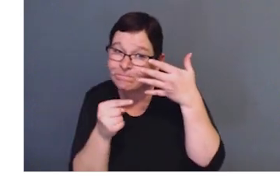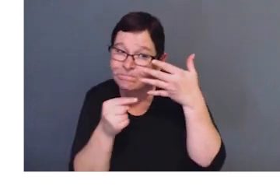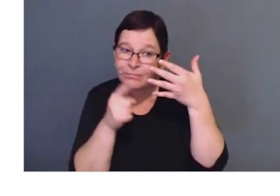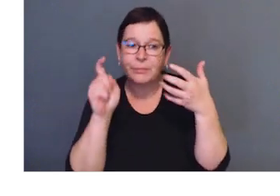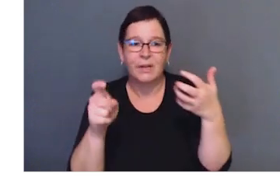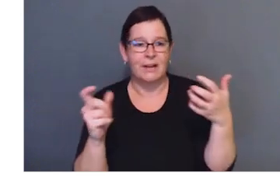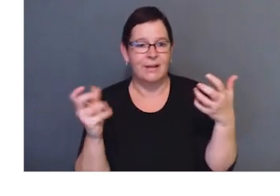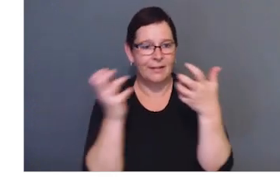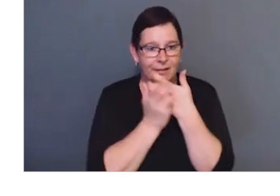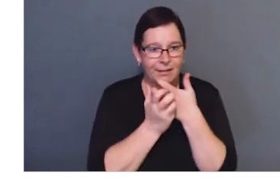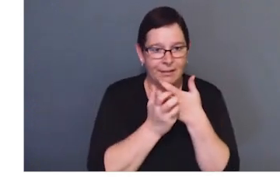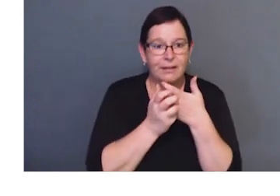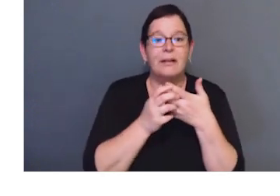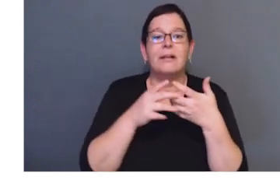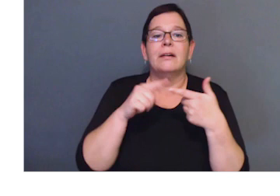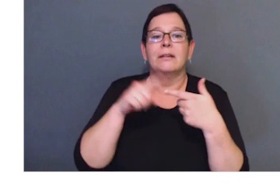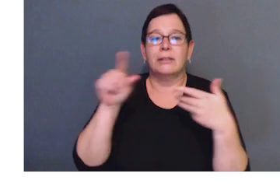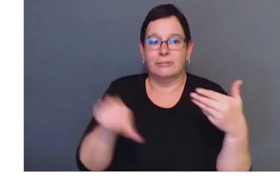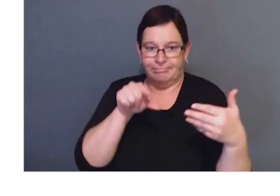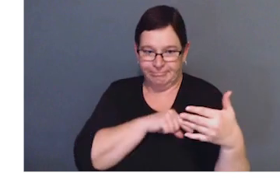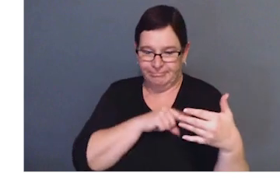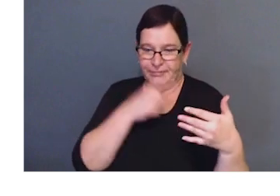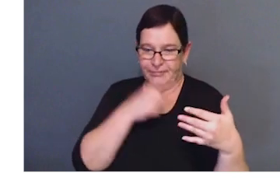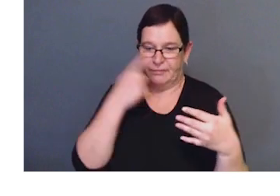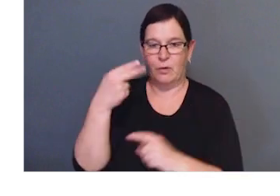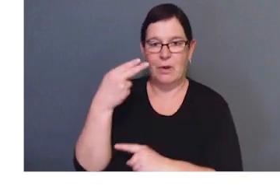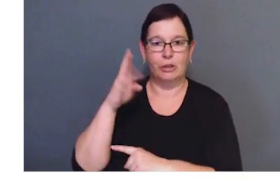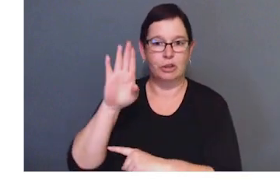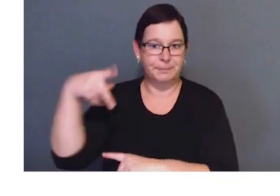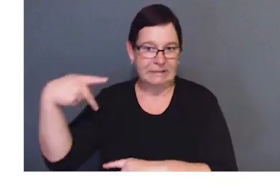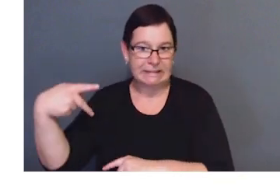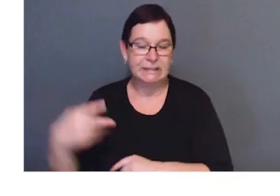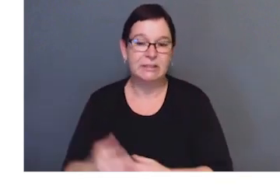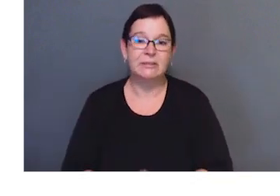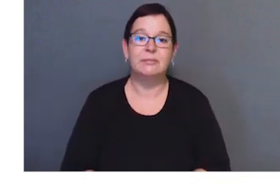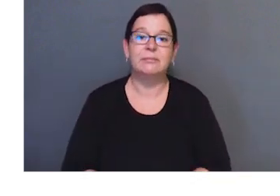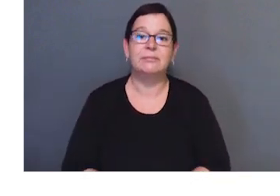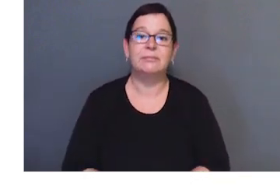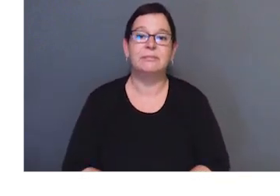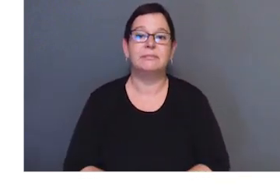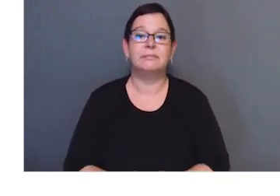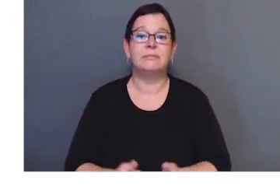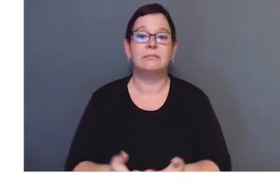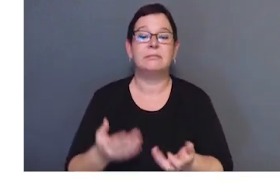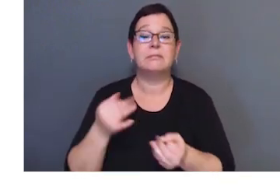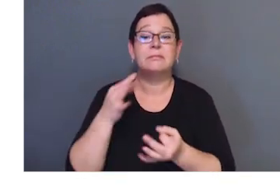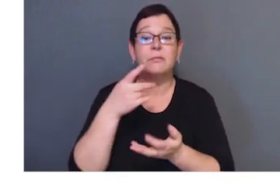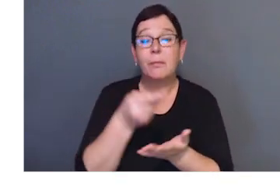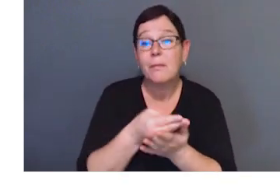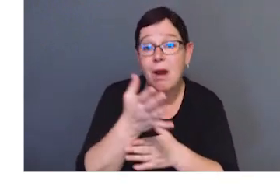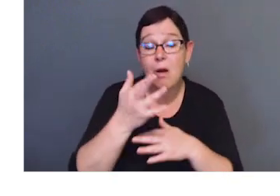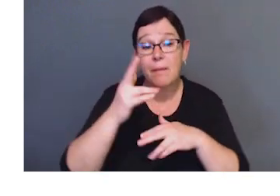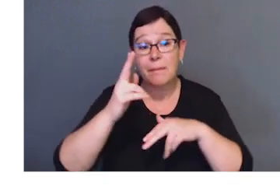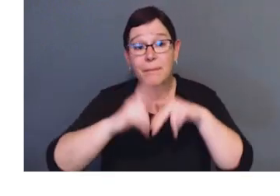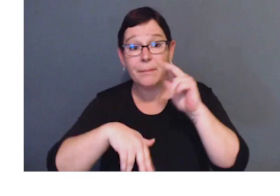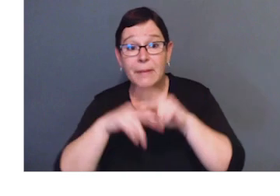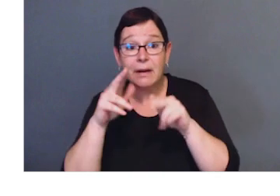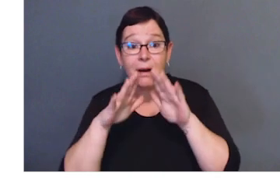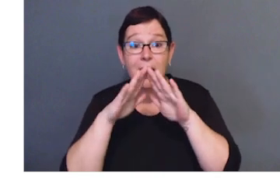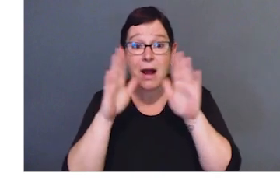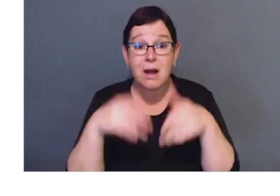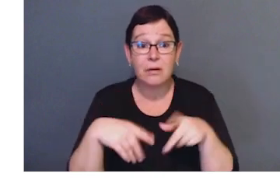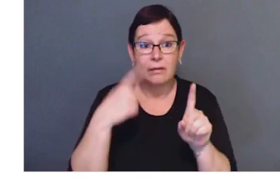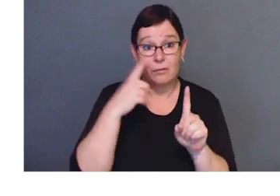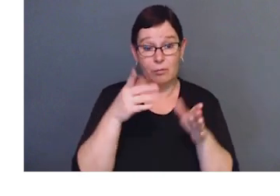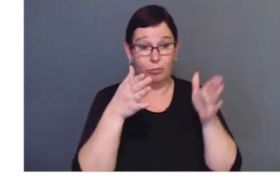Also, if you buy or build a qualifying home for a related person with a disability, or help a related person with a disability to